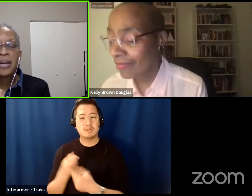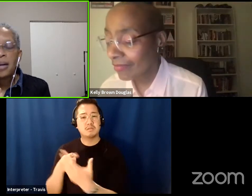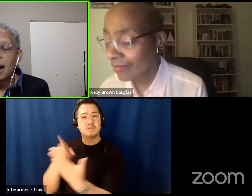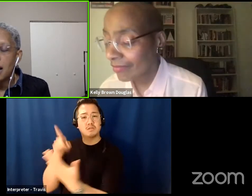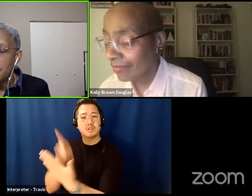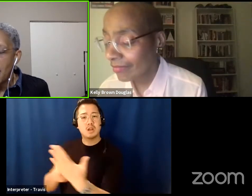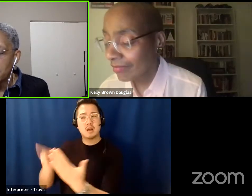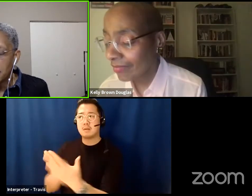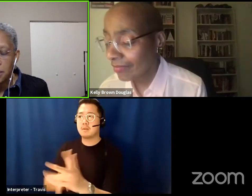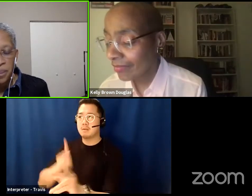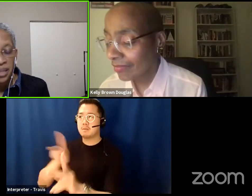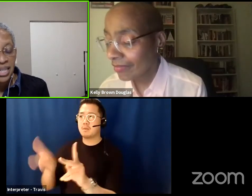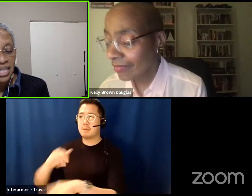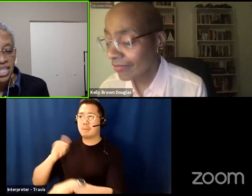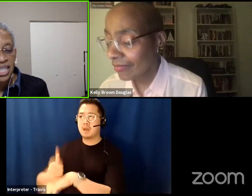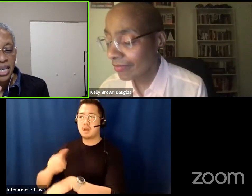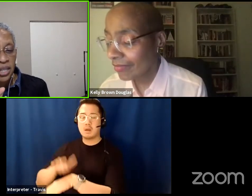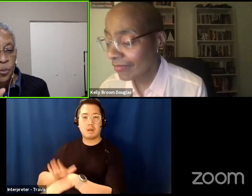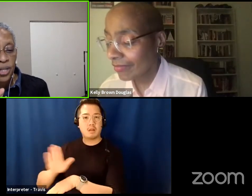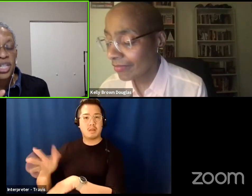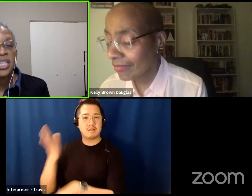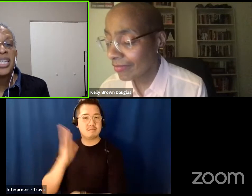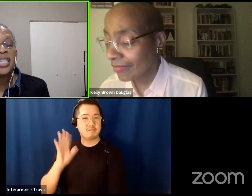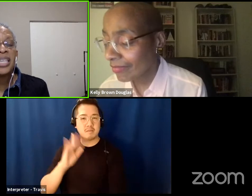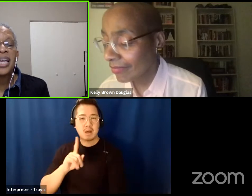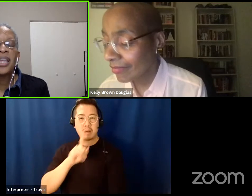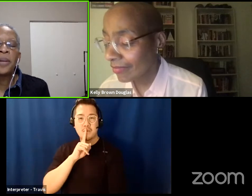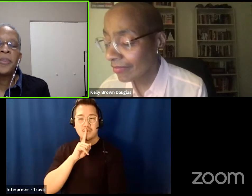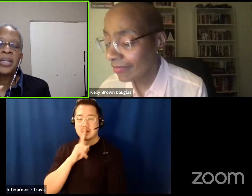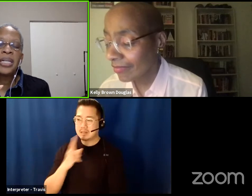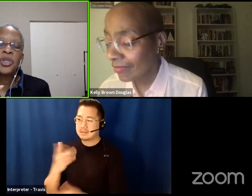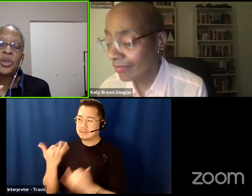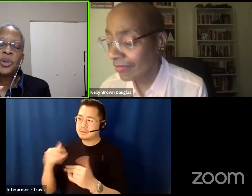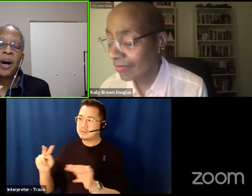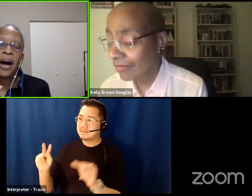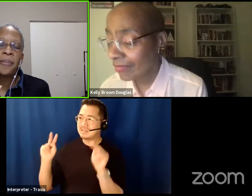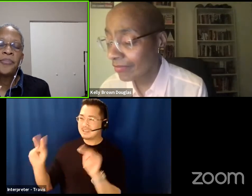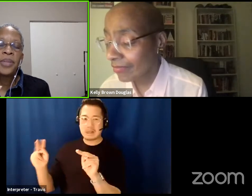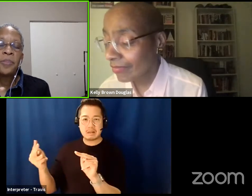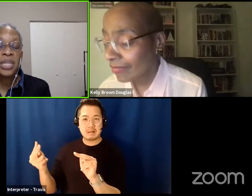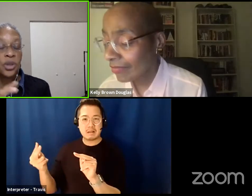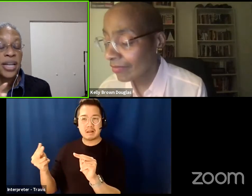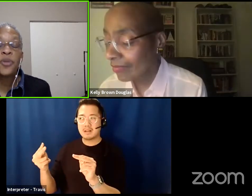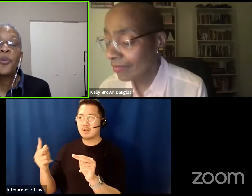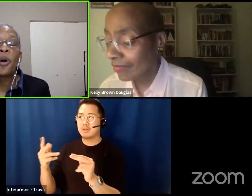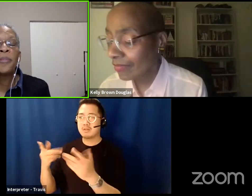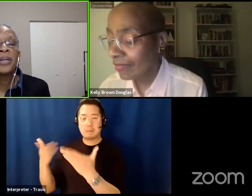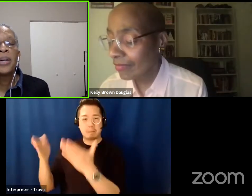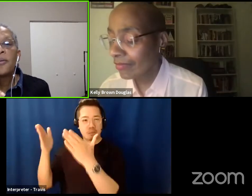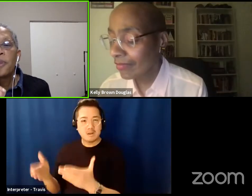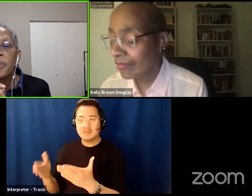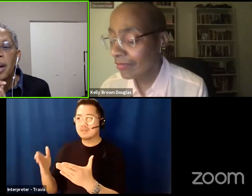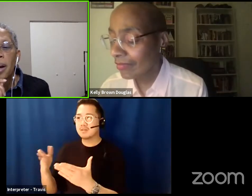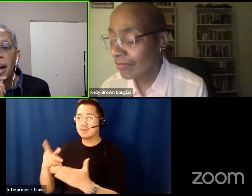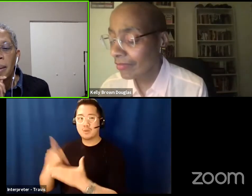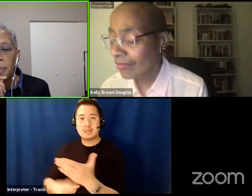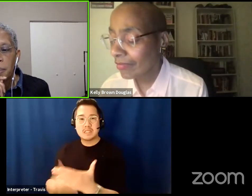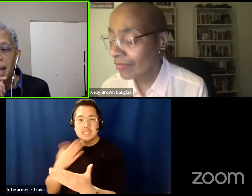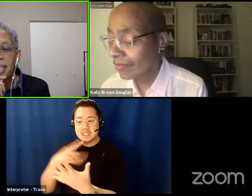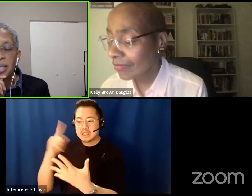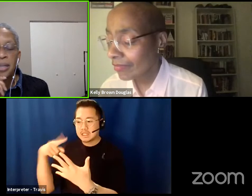past, about the ability to see someone's goodness and their ability to be transformed from